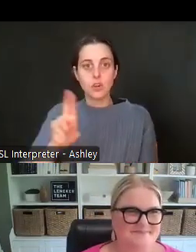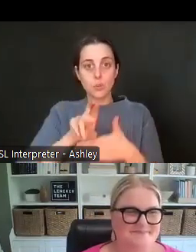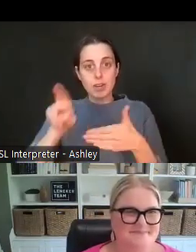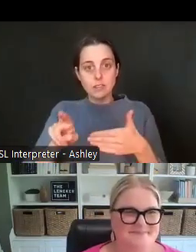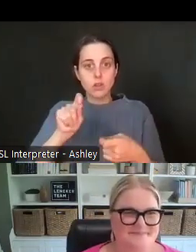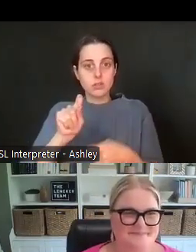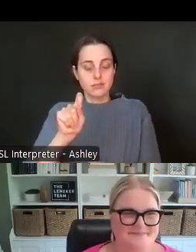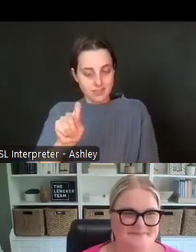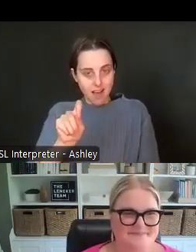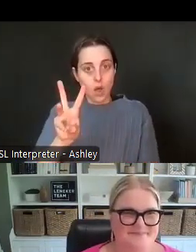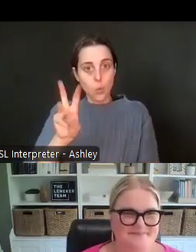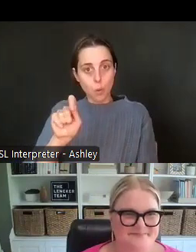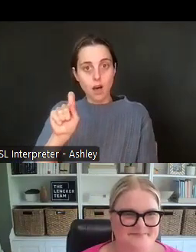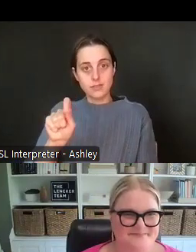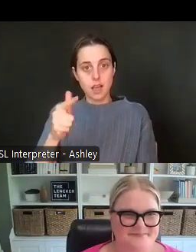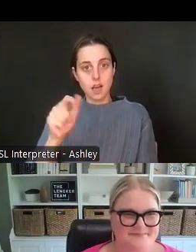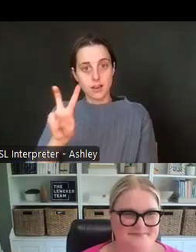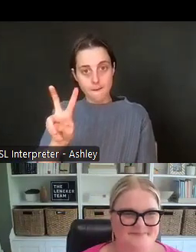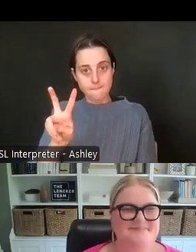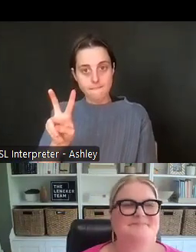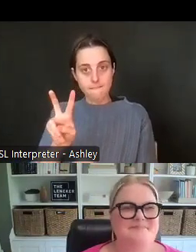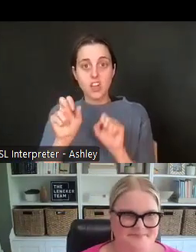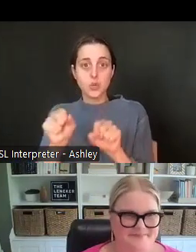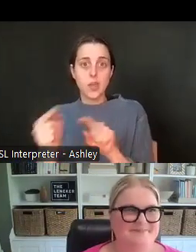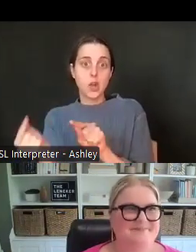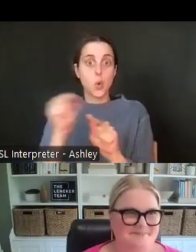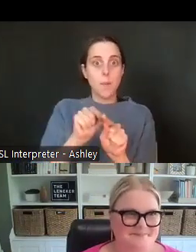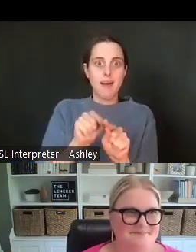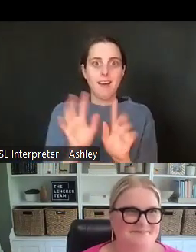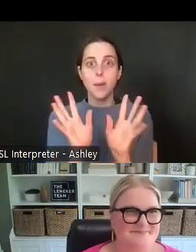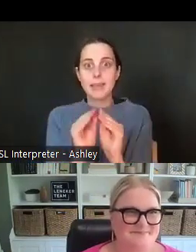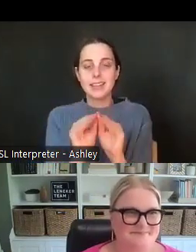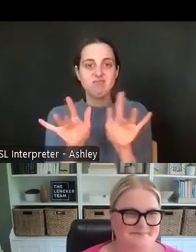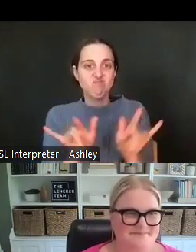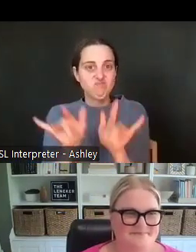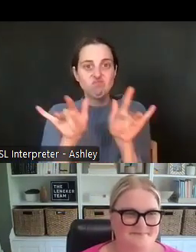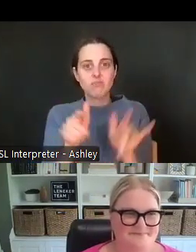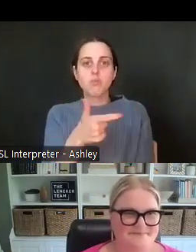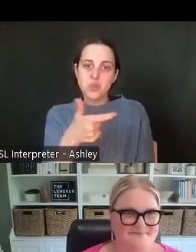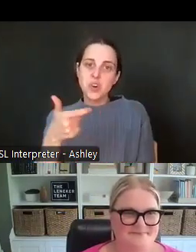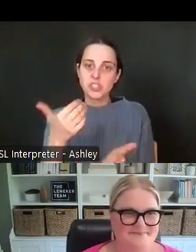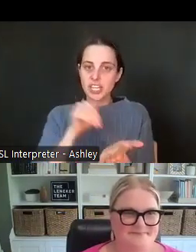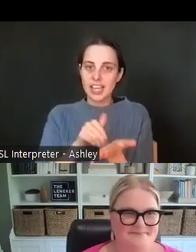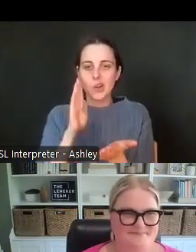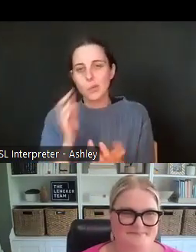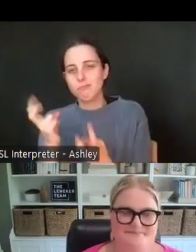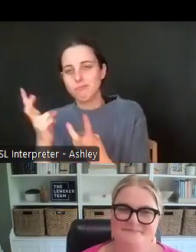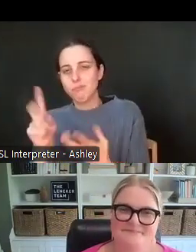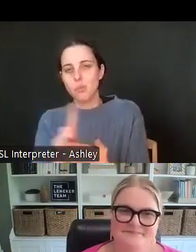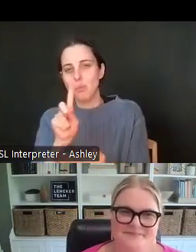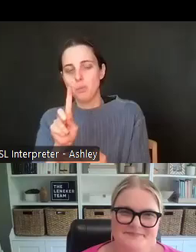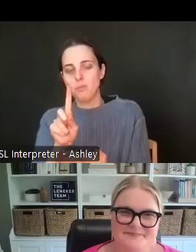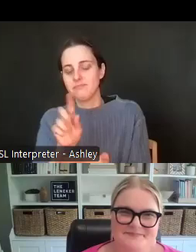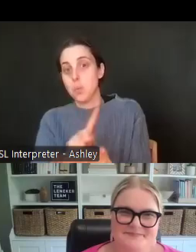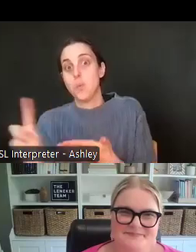results.wa.gov, you can revisit sessions you've watched live. Remember, we'll re be recording. Posting that recording within a week. You'll be able to watch